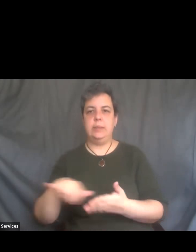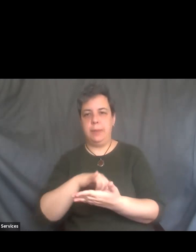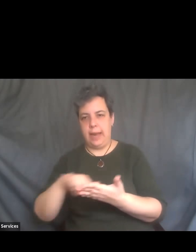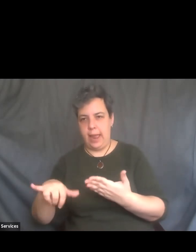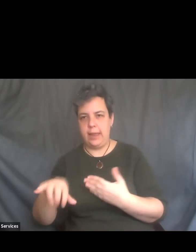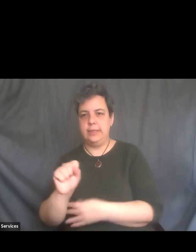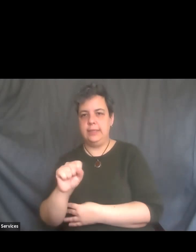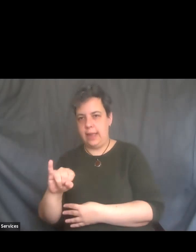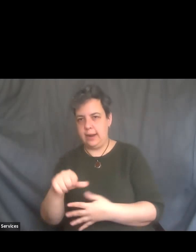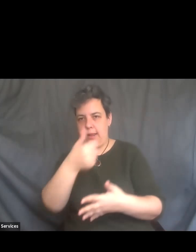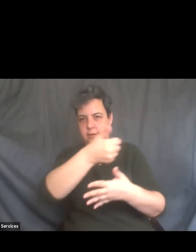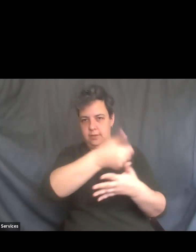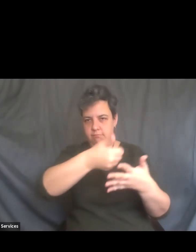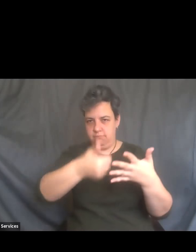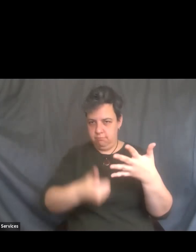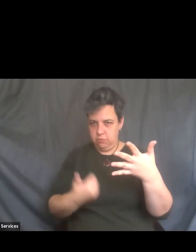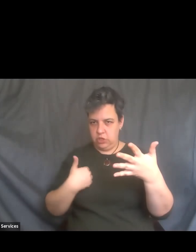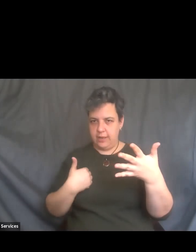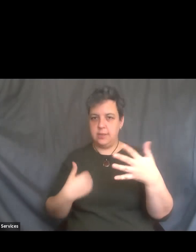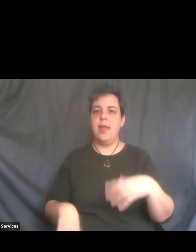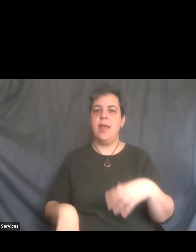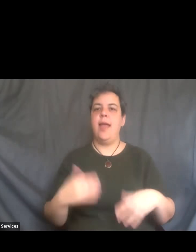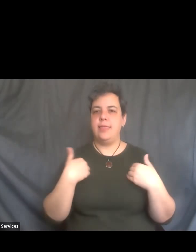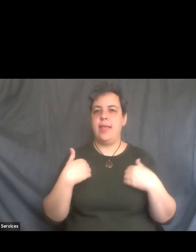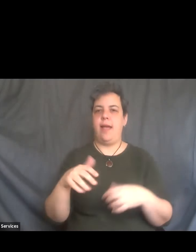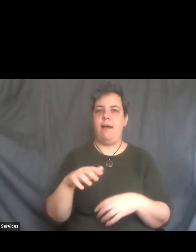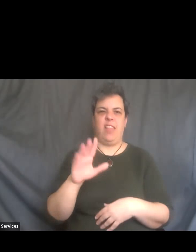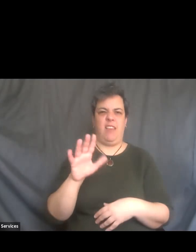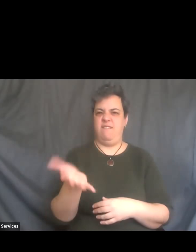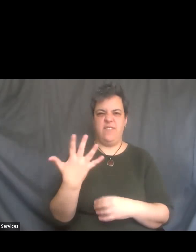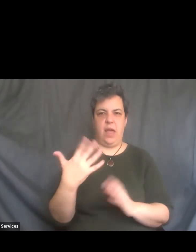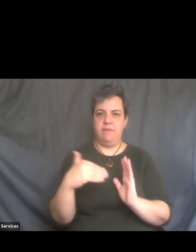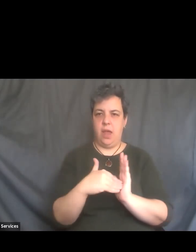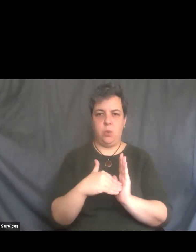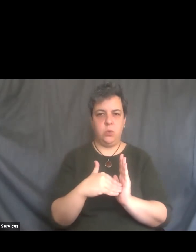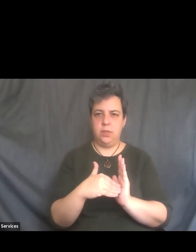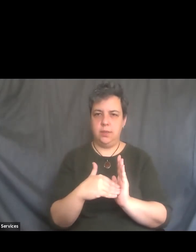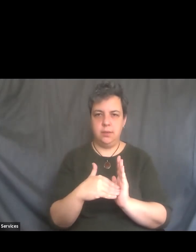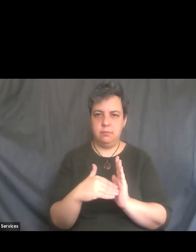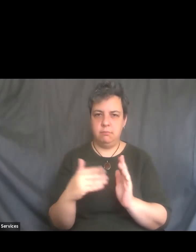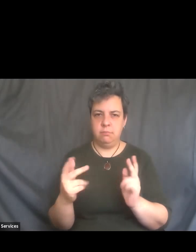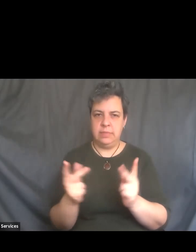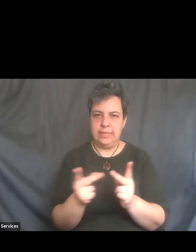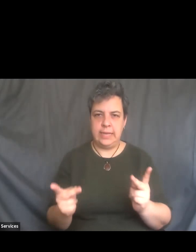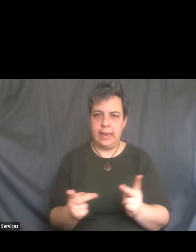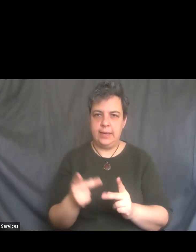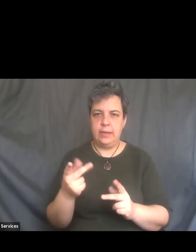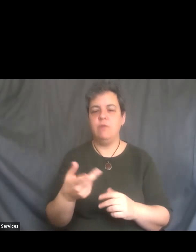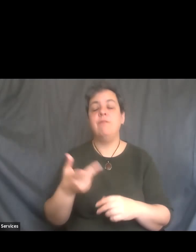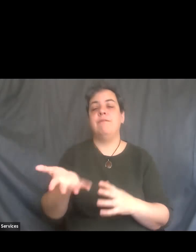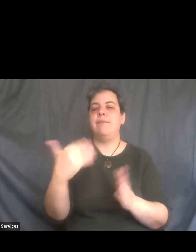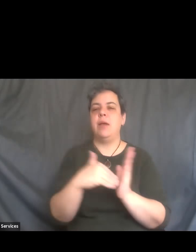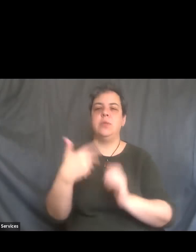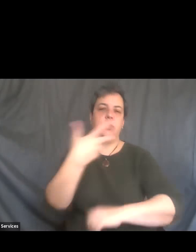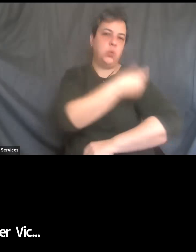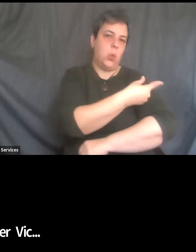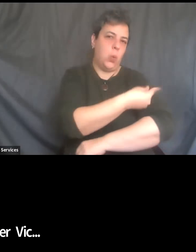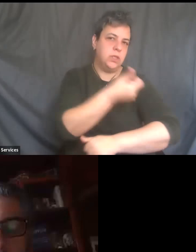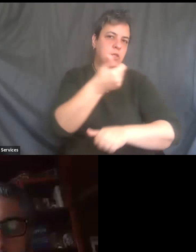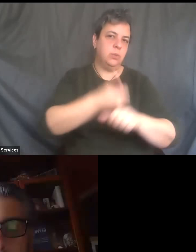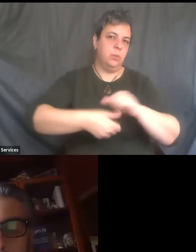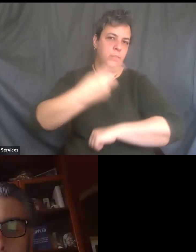a day. Well, that's not, when you go to the website and look at those sites, it's not obvious which ones those are. How do I know that? If